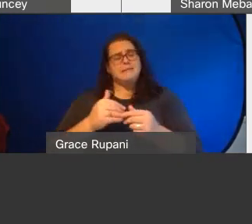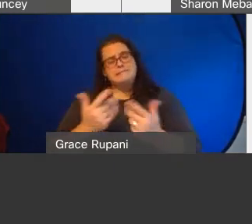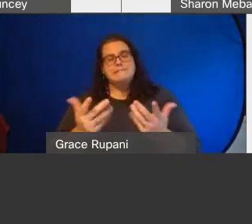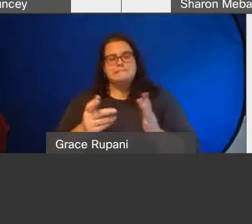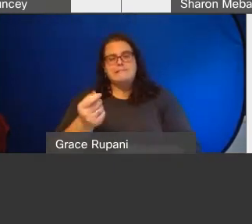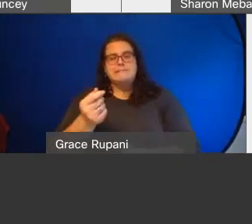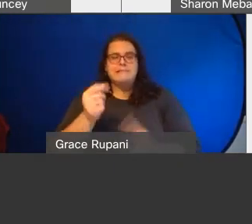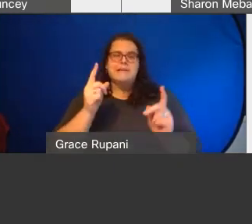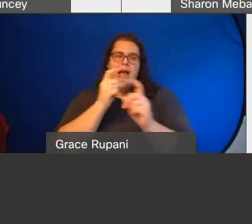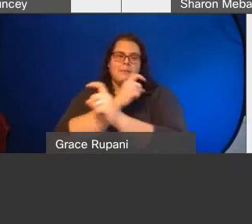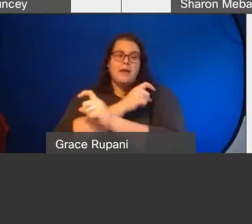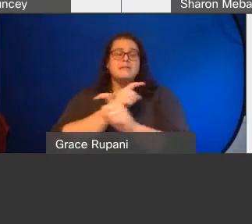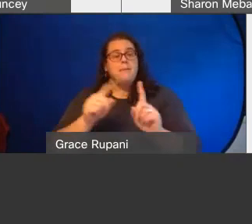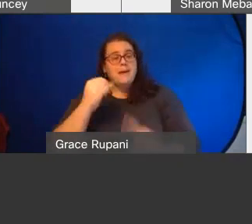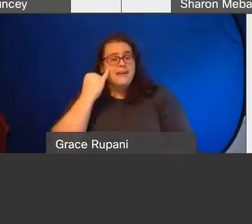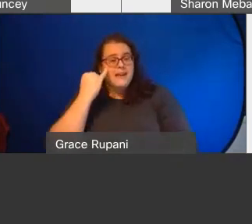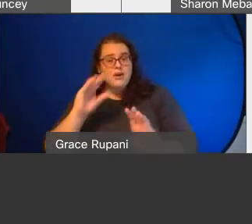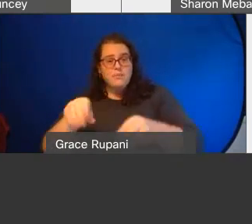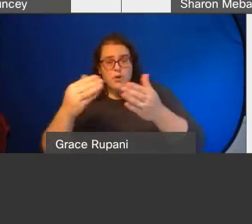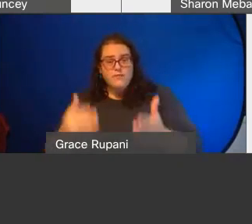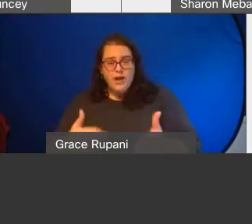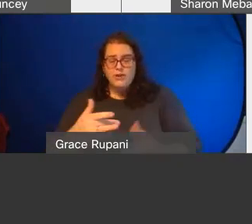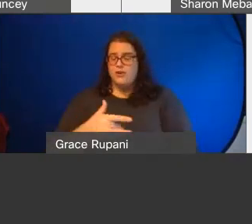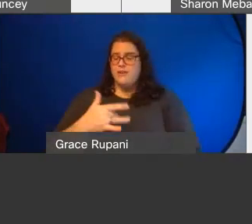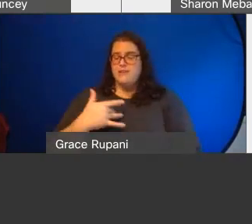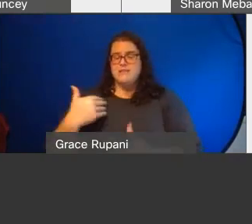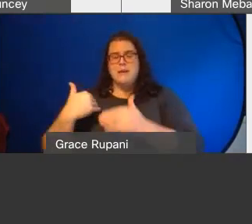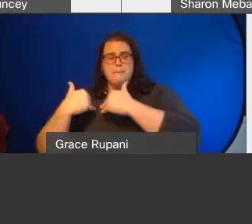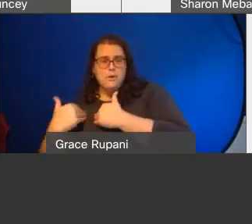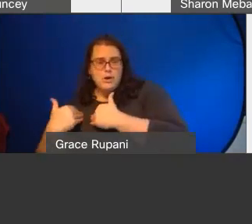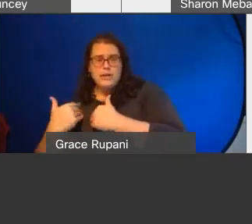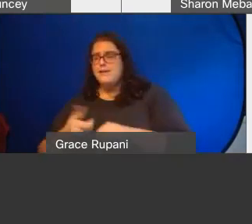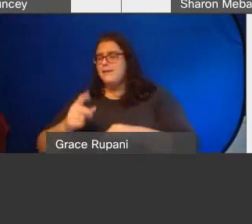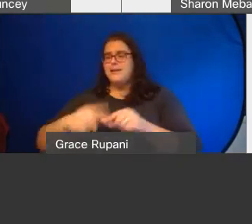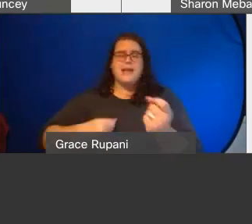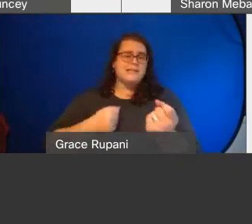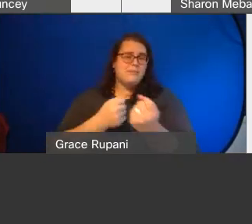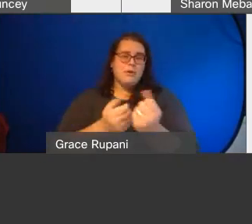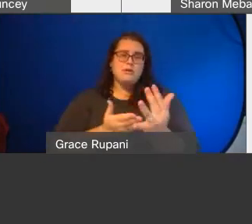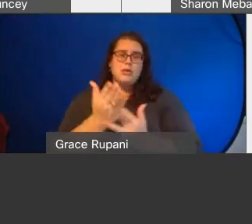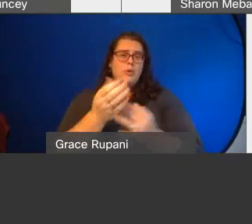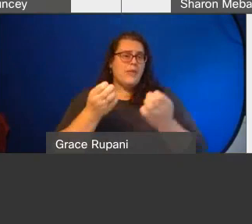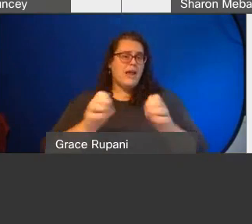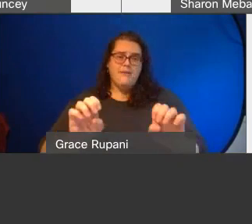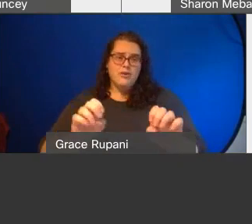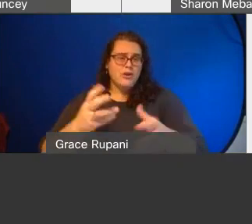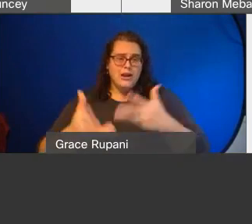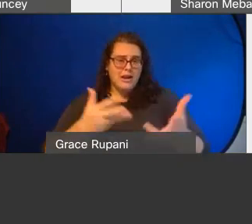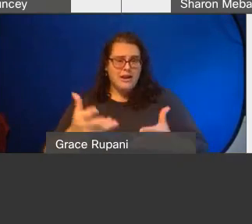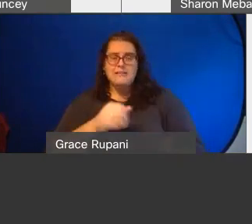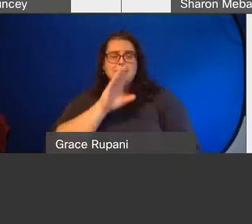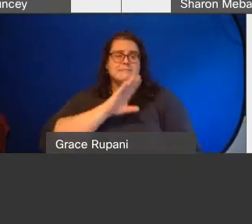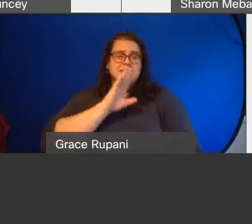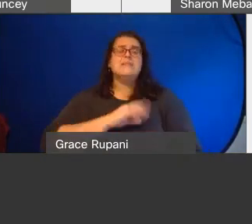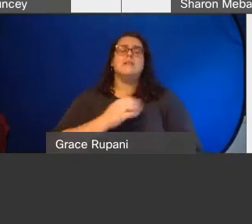a provider feels burdened by supporting us through that effort, I'd like for them to just, reach out and let me